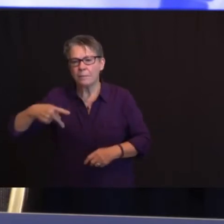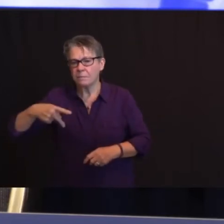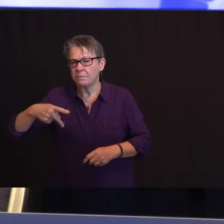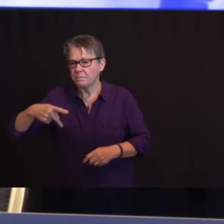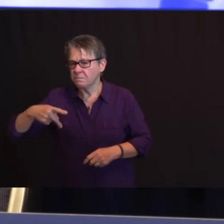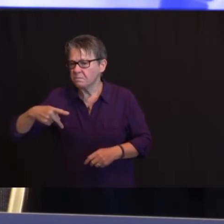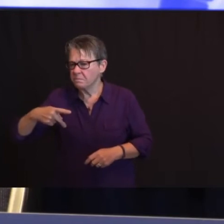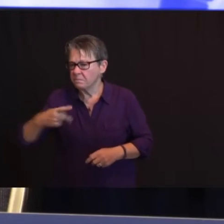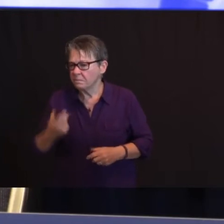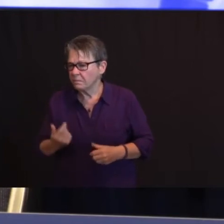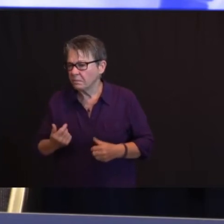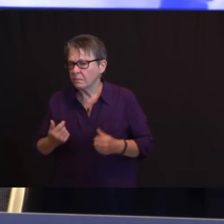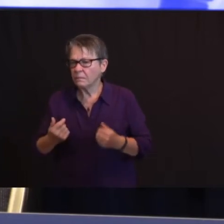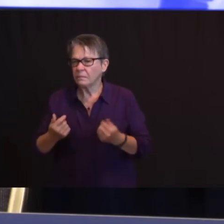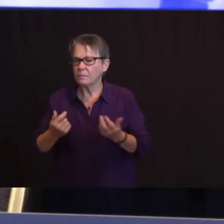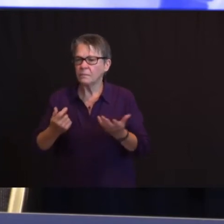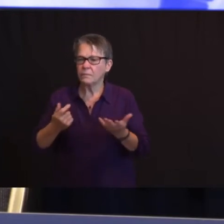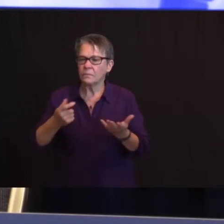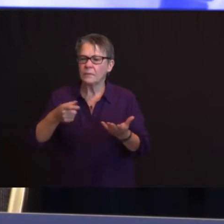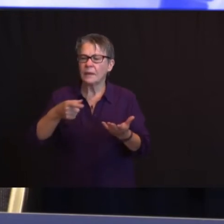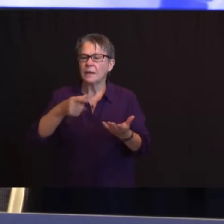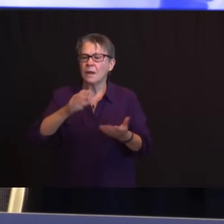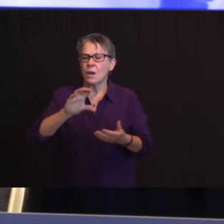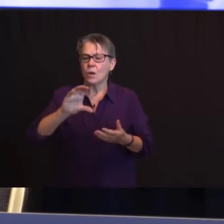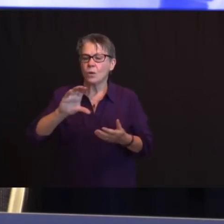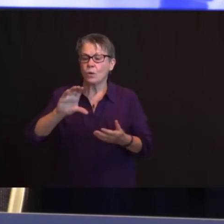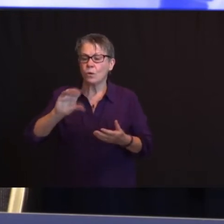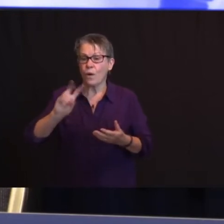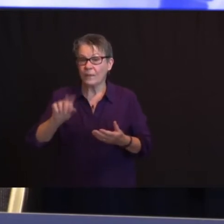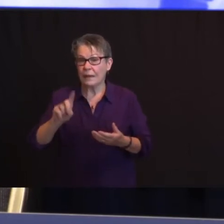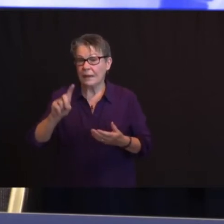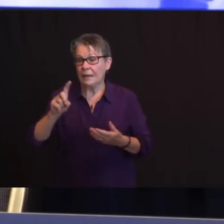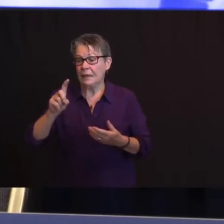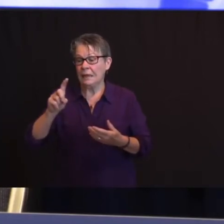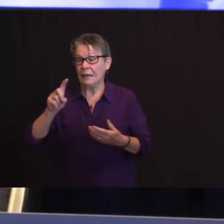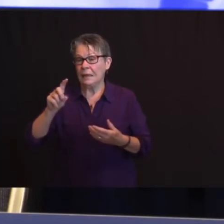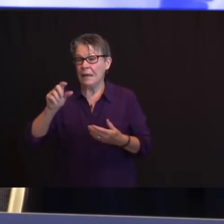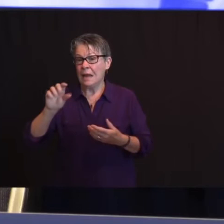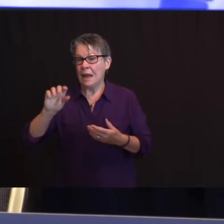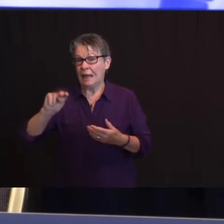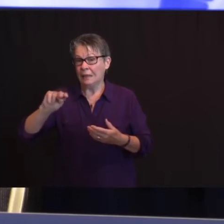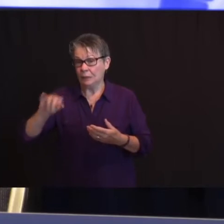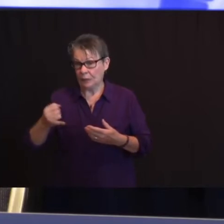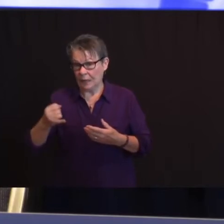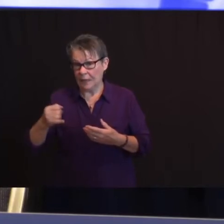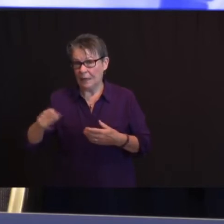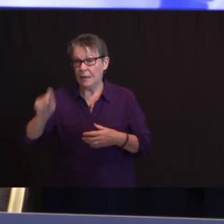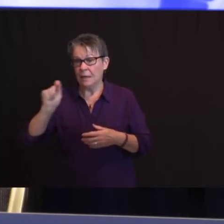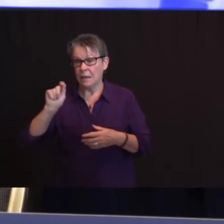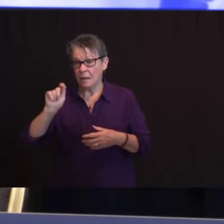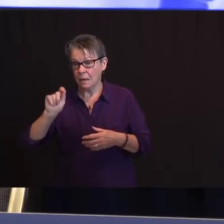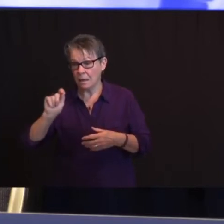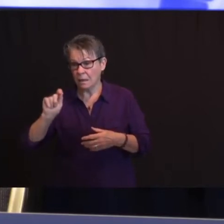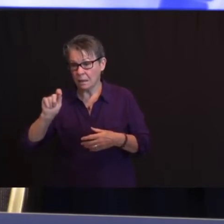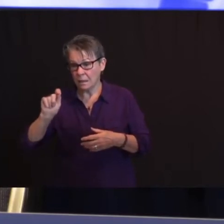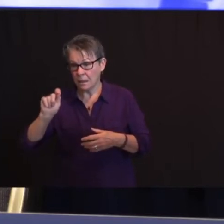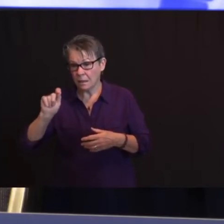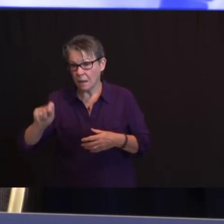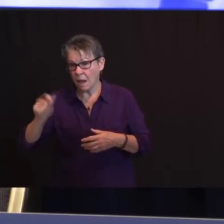covid19.nj.gov to find a testing site near them. Testing, contact tracing, social